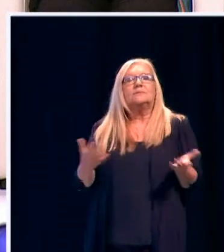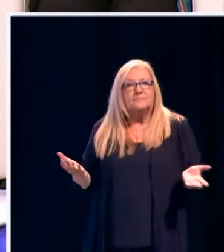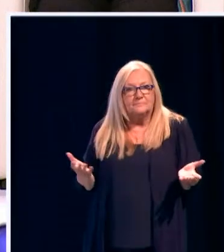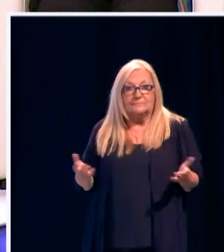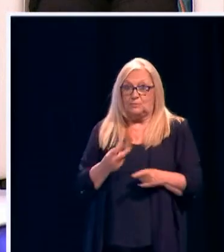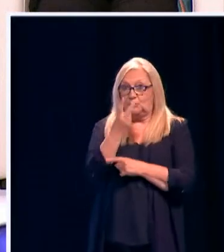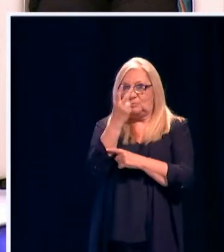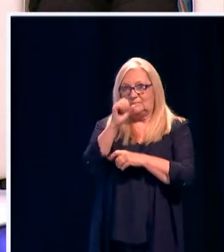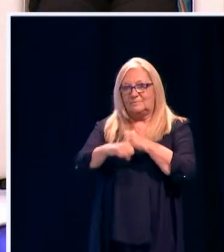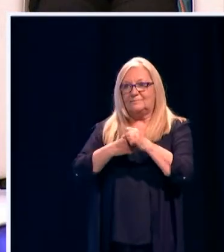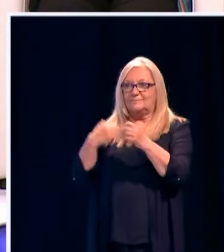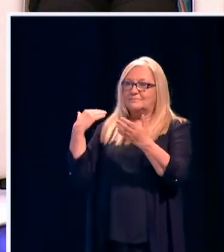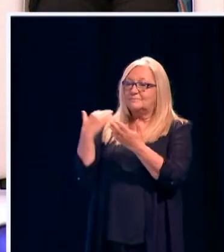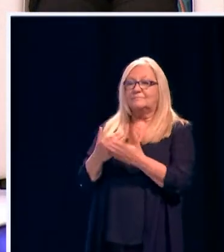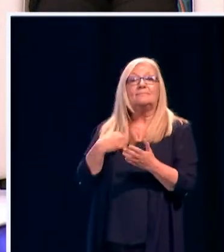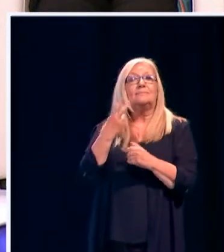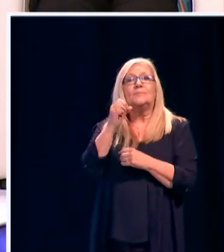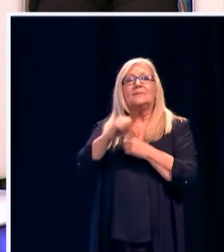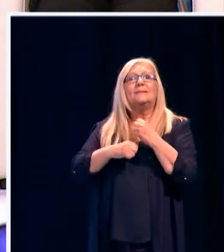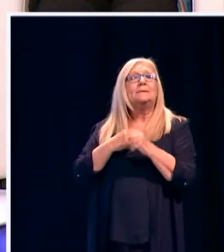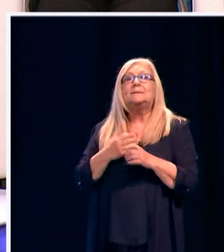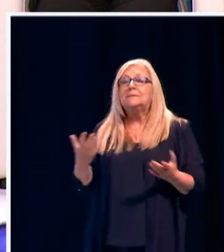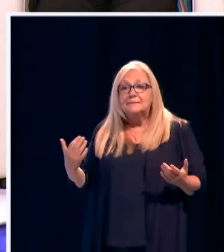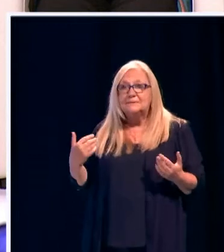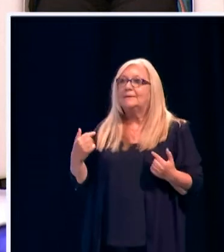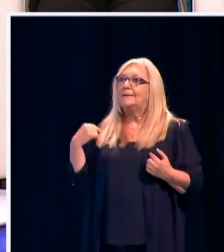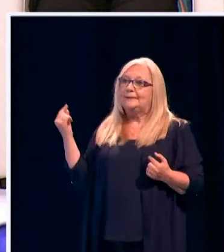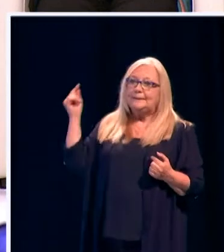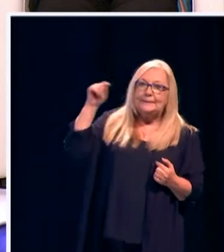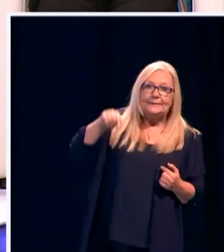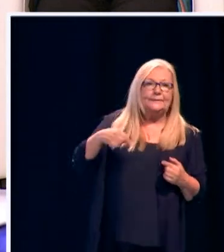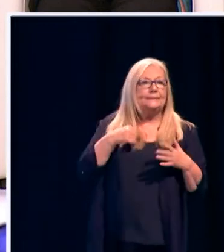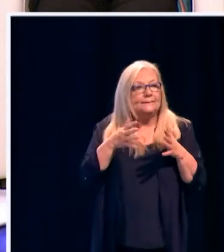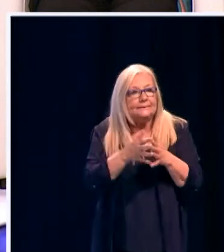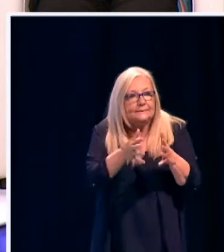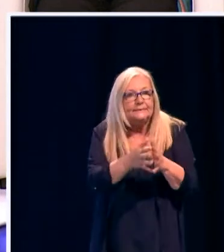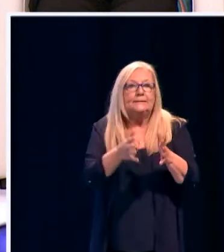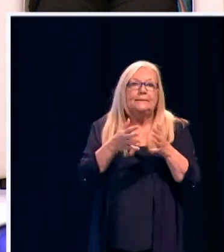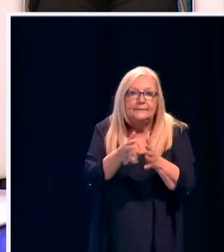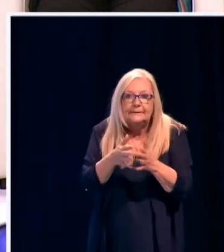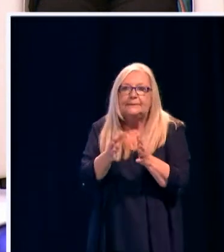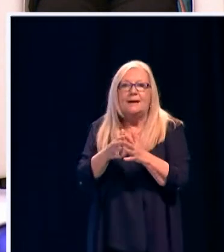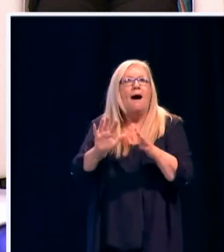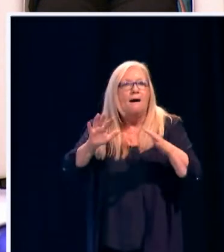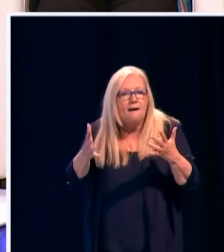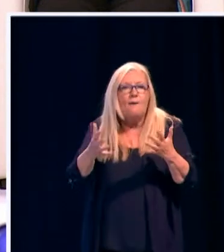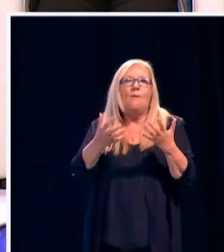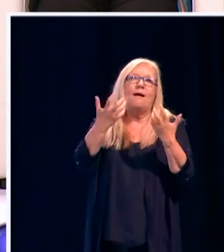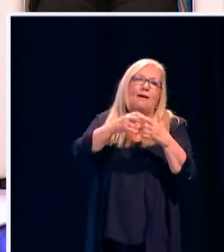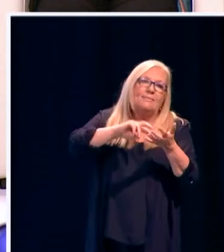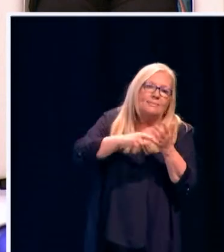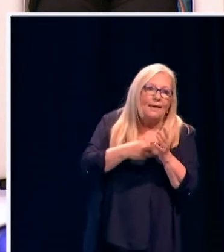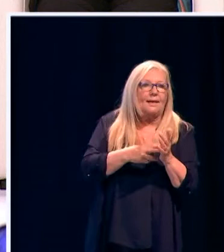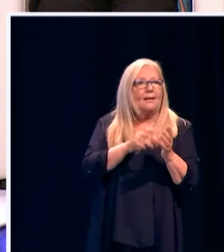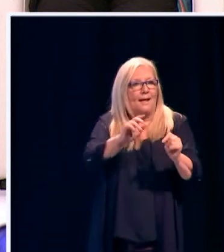years, I've been the specialist in the room coming in to show somebody who'd never seen a piece of specialist technology how tech could change